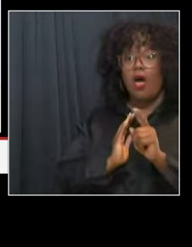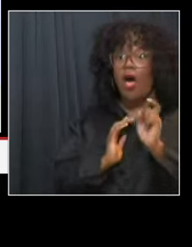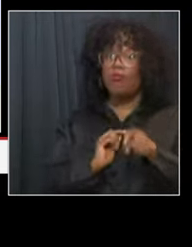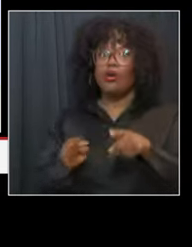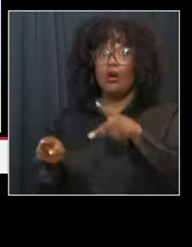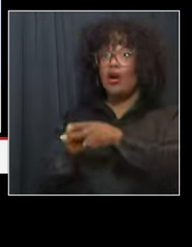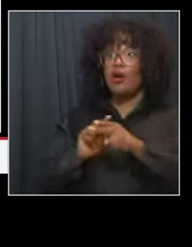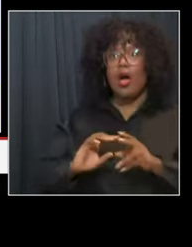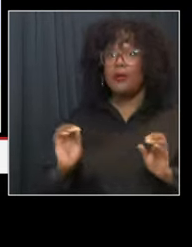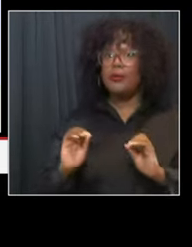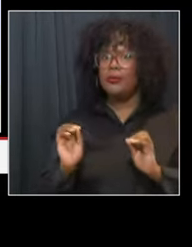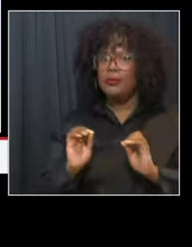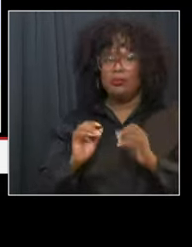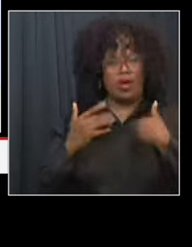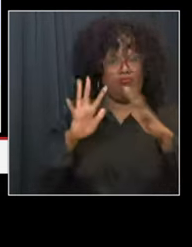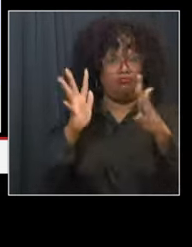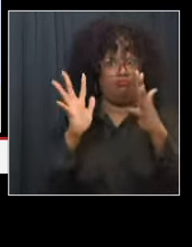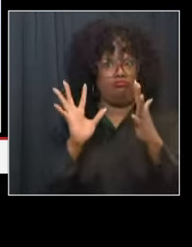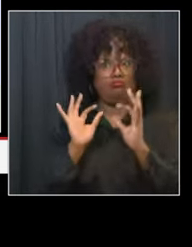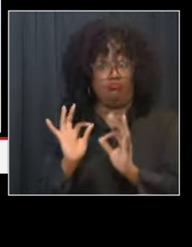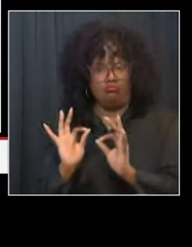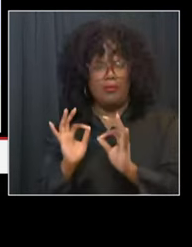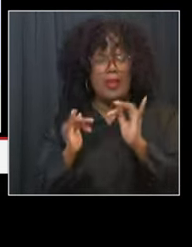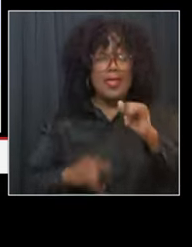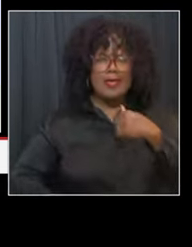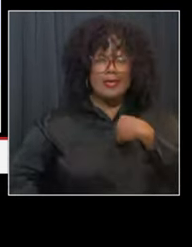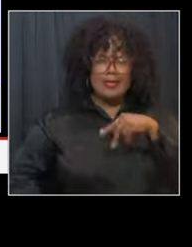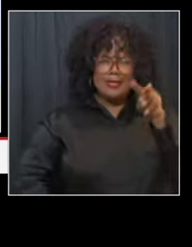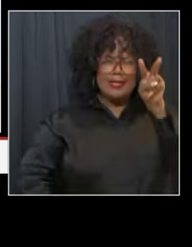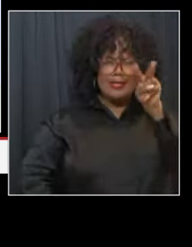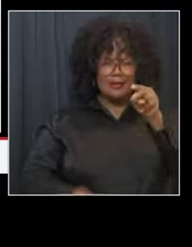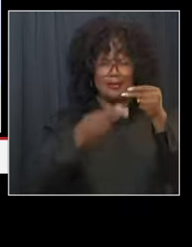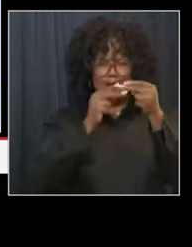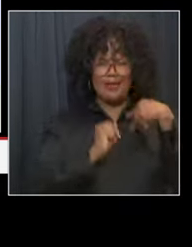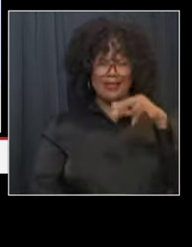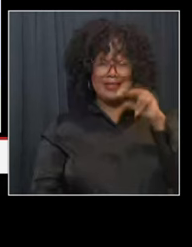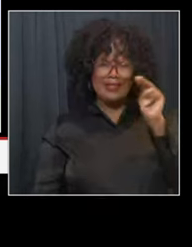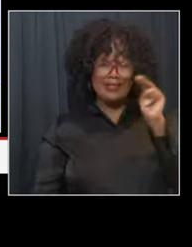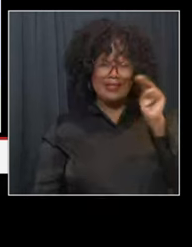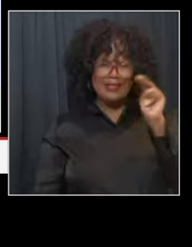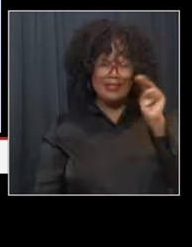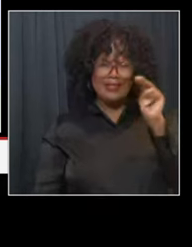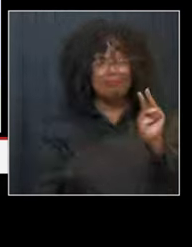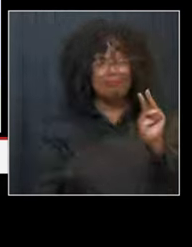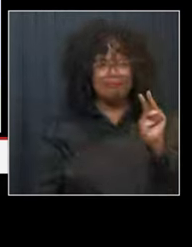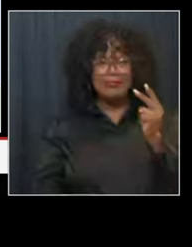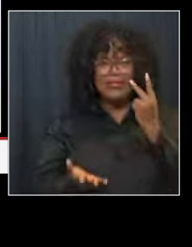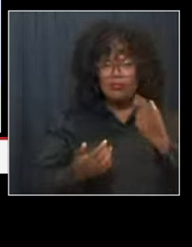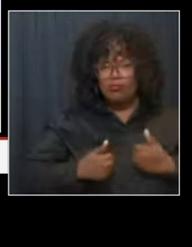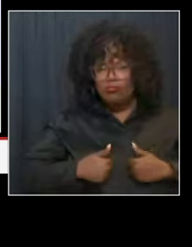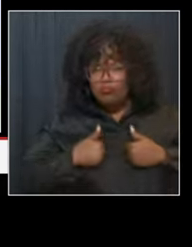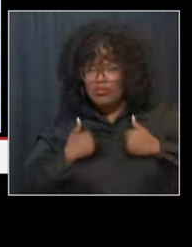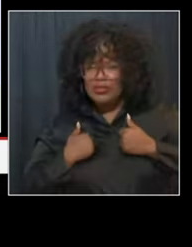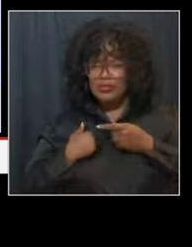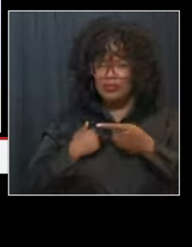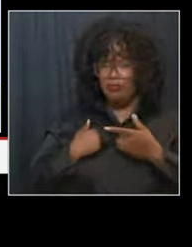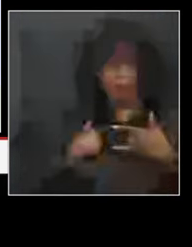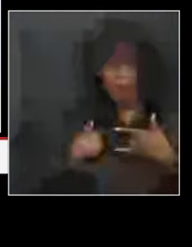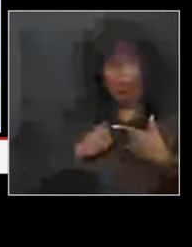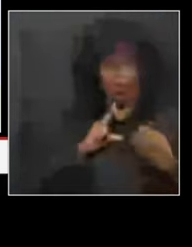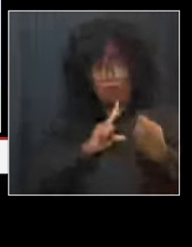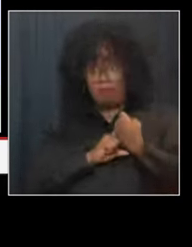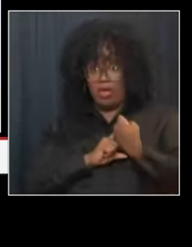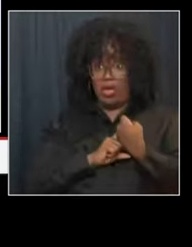this, the suggestion that I'm getting is that residents are not going to feel this in a big way, which would